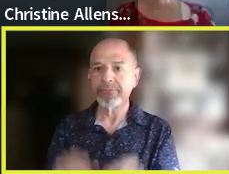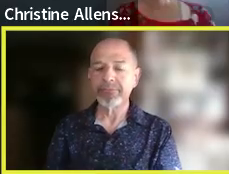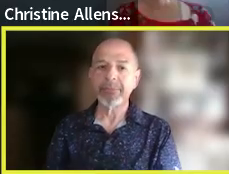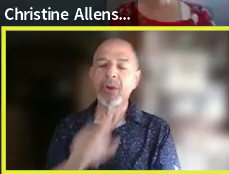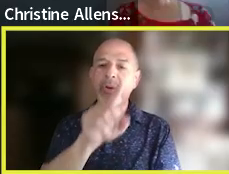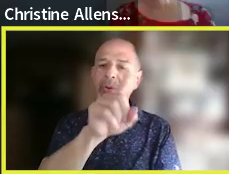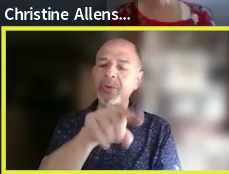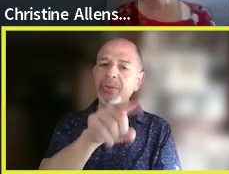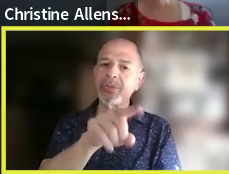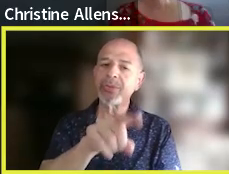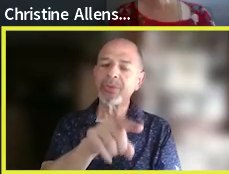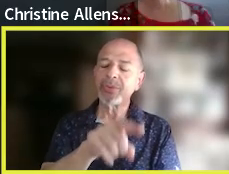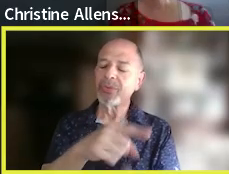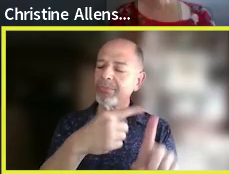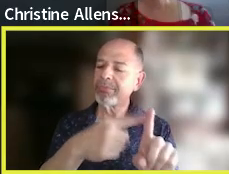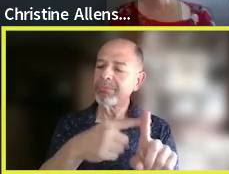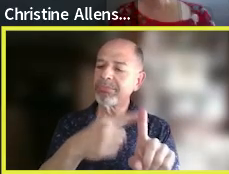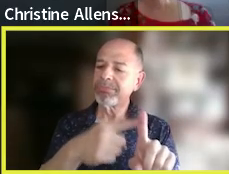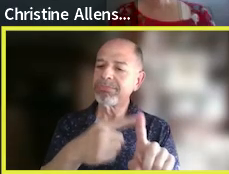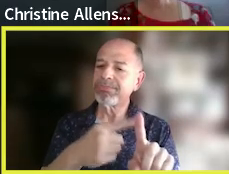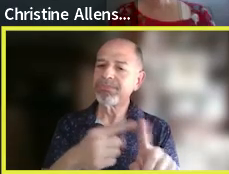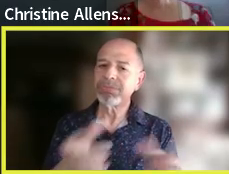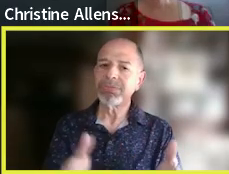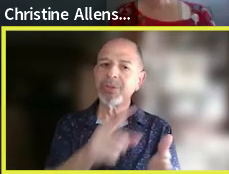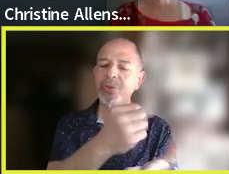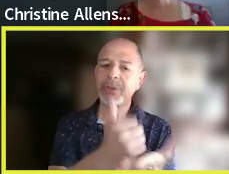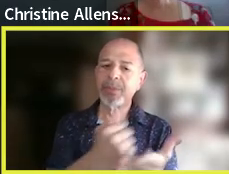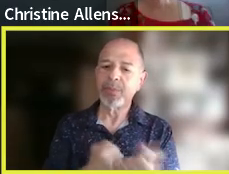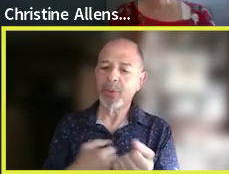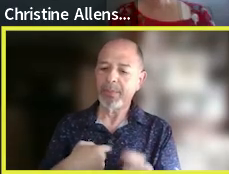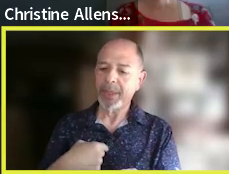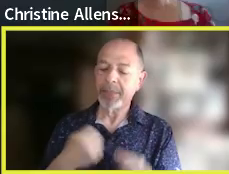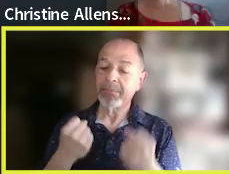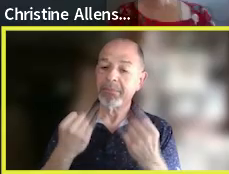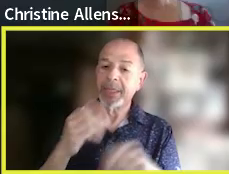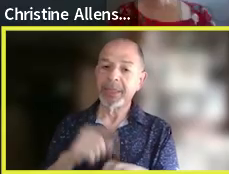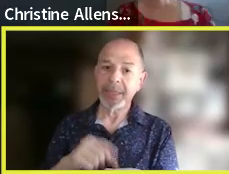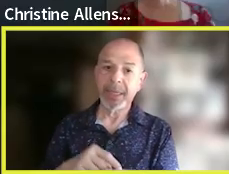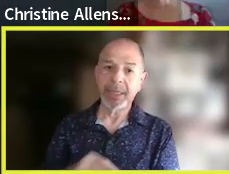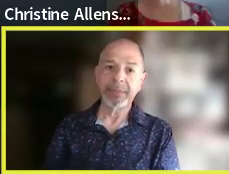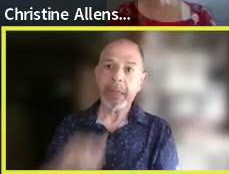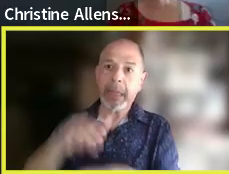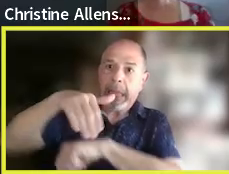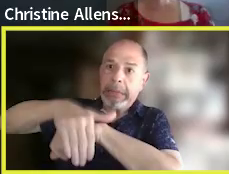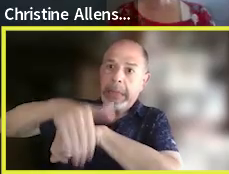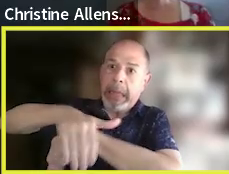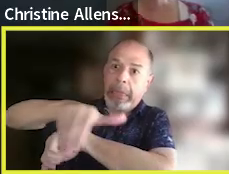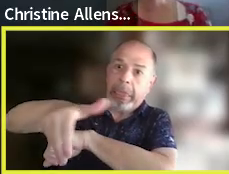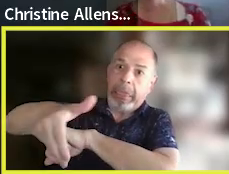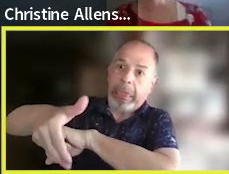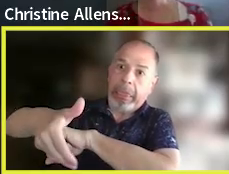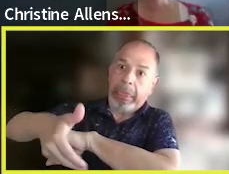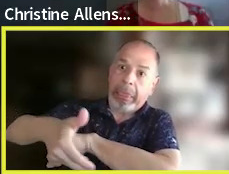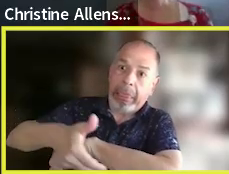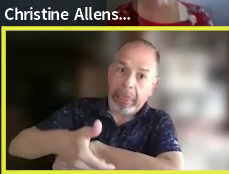the right word. I do. You supported me a lot. A lot of times, late night, Sue would still still